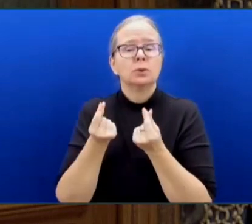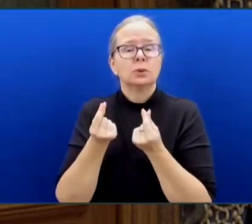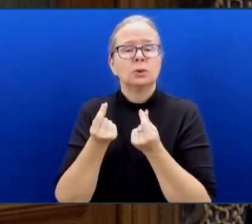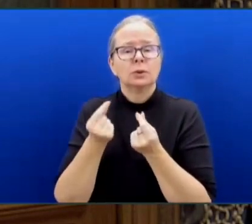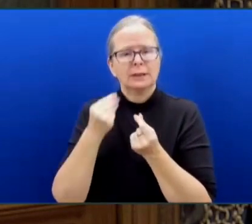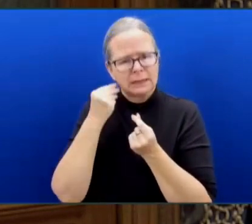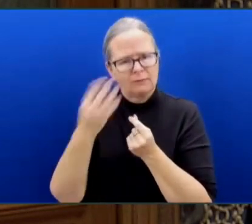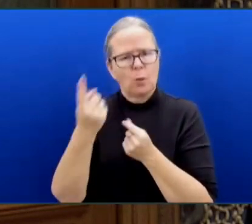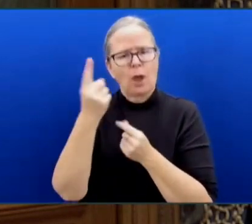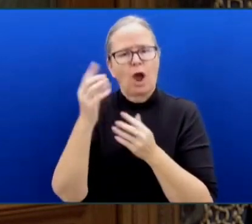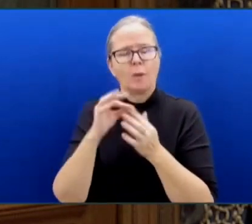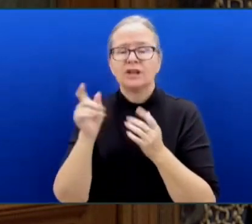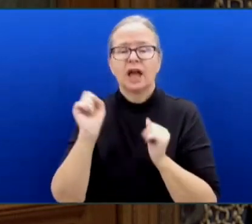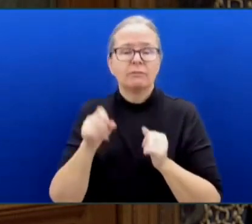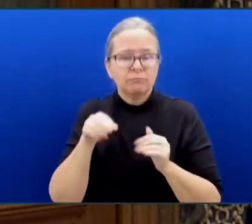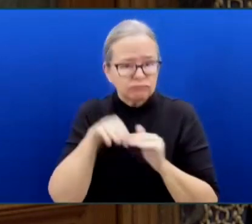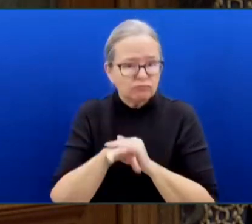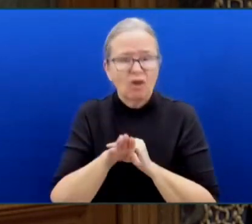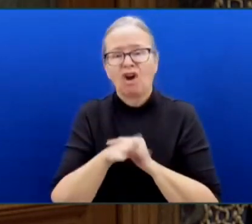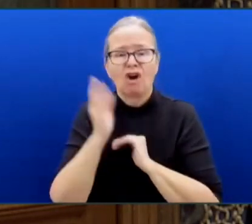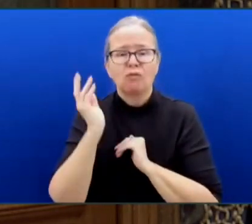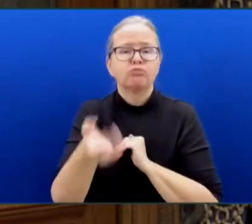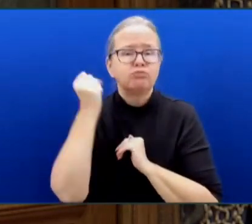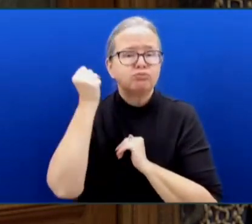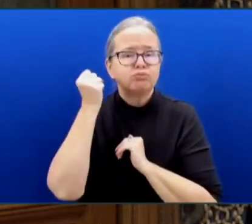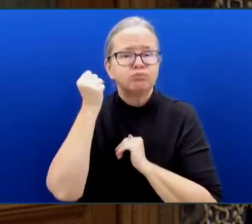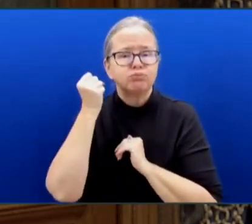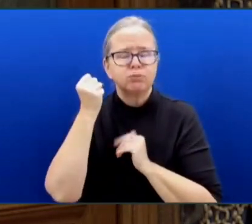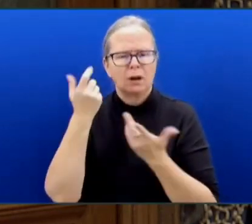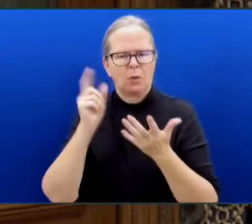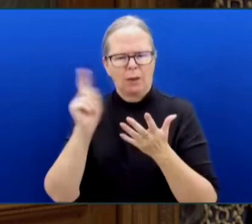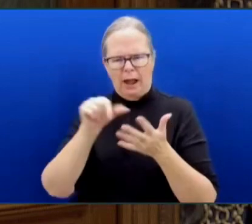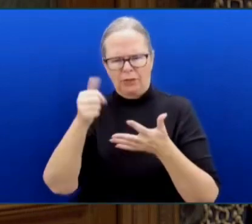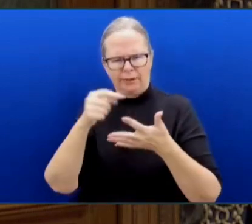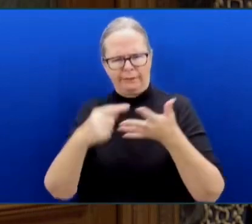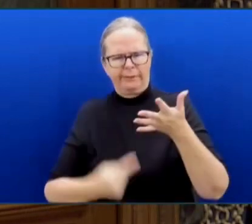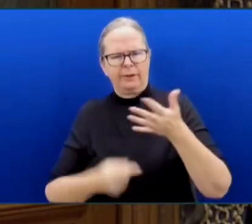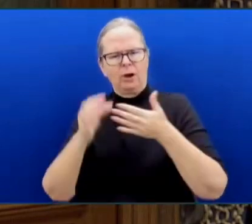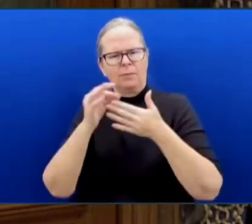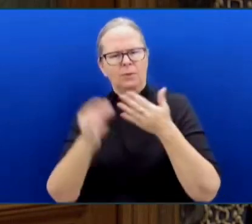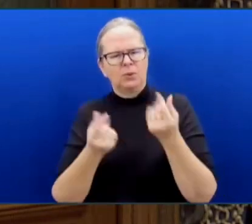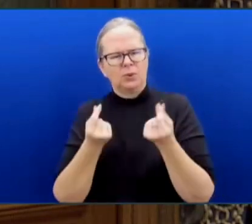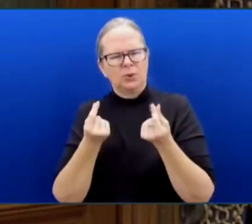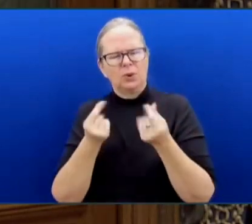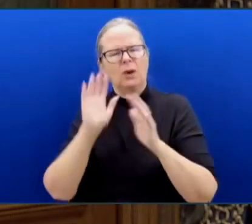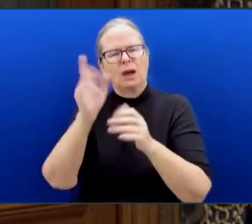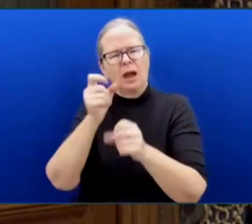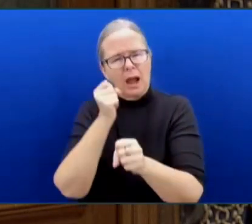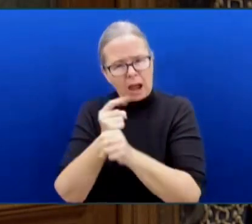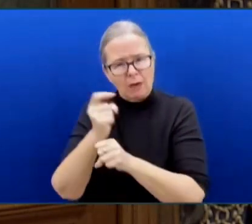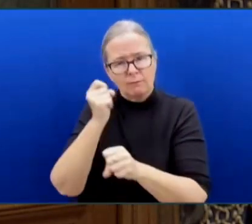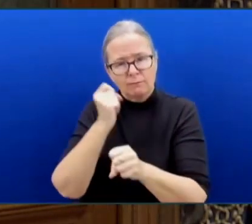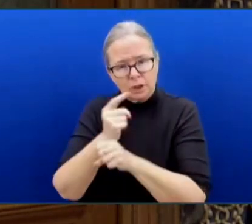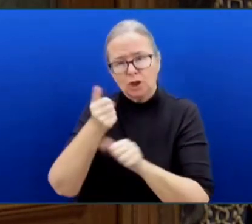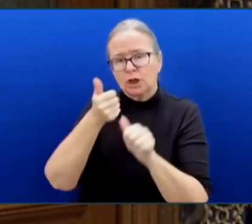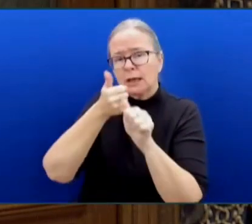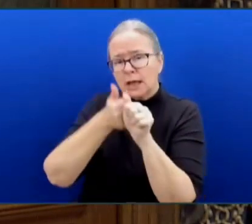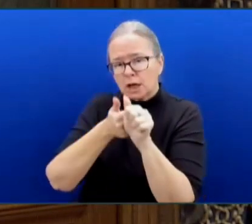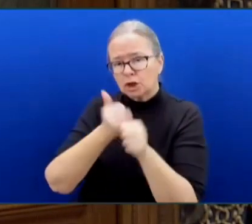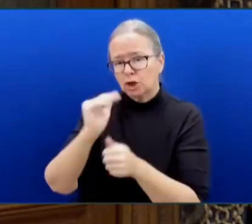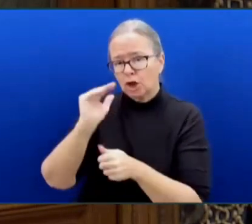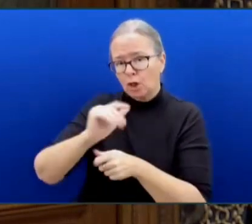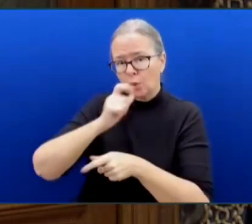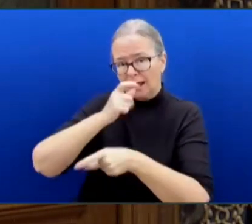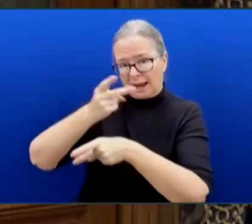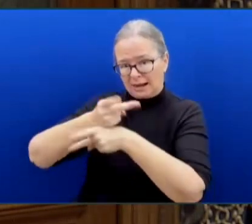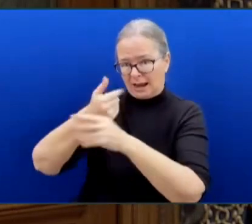that $135,000 is invested in each child per year per care. Mr. Speaker,